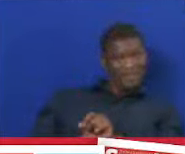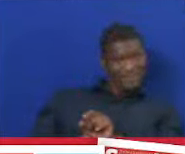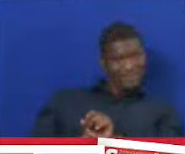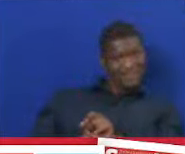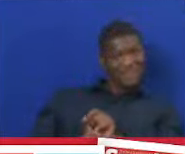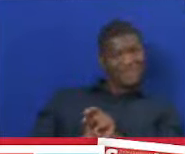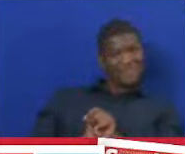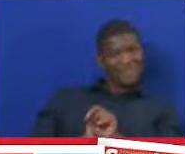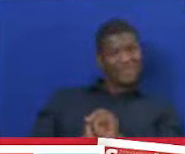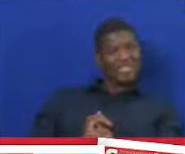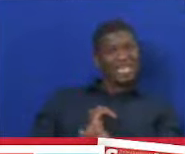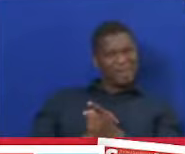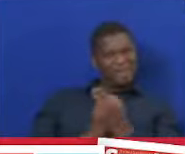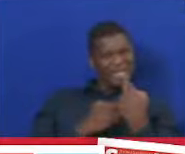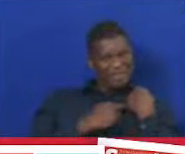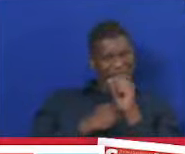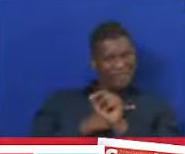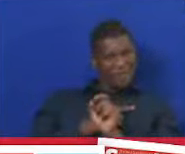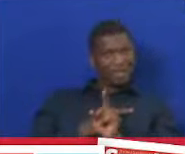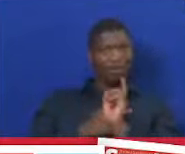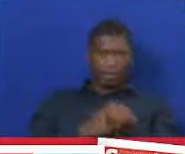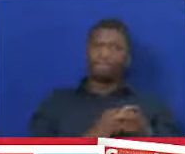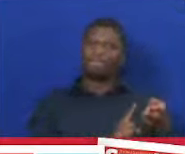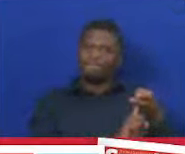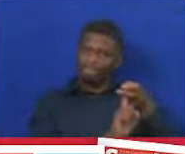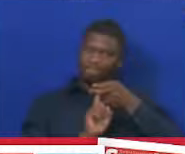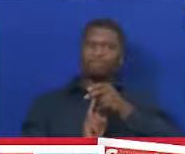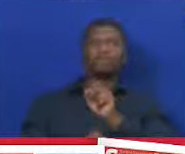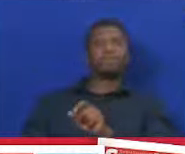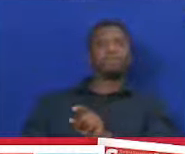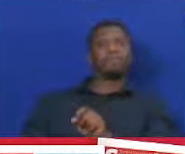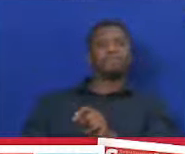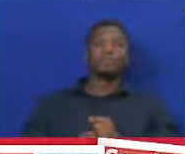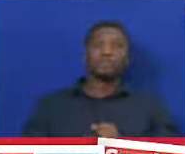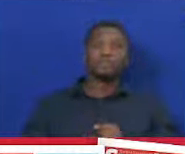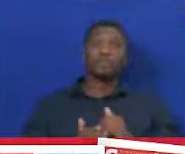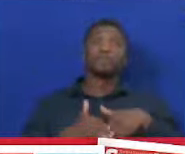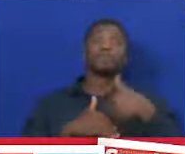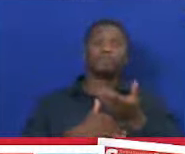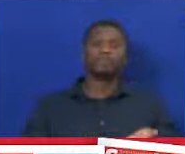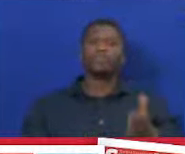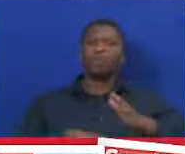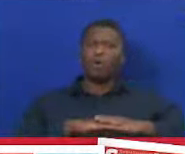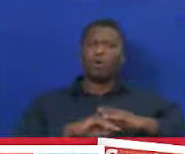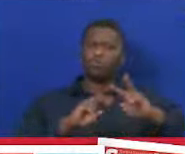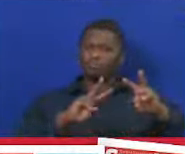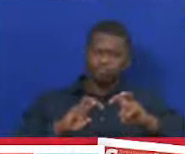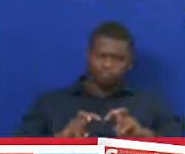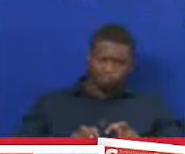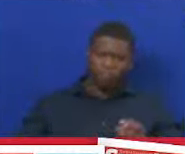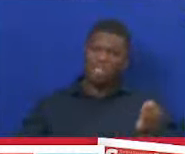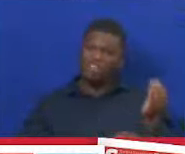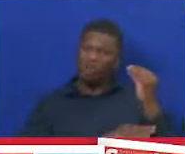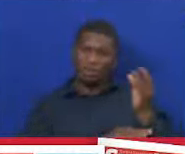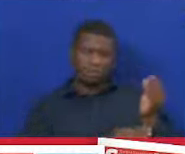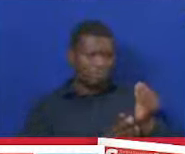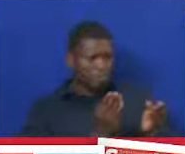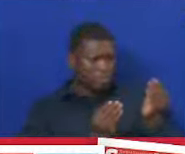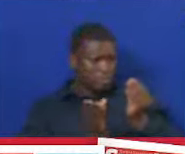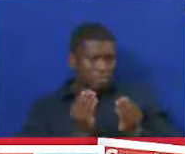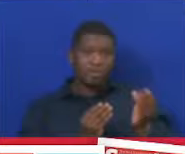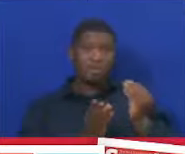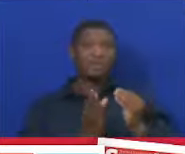kidnapping. And further information was that Mr.